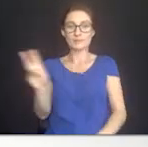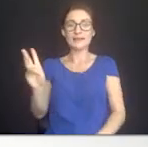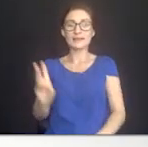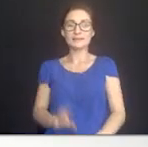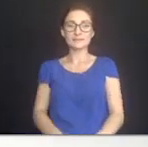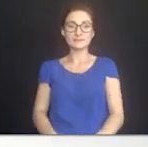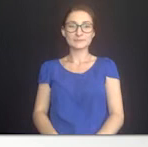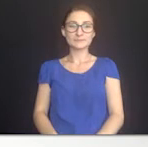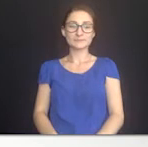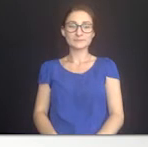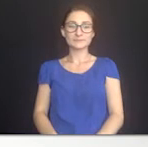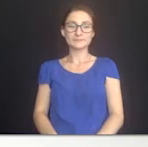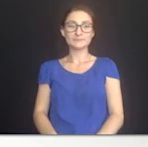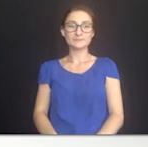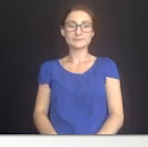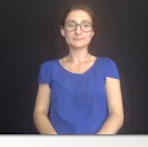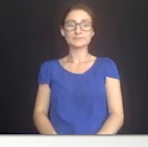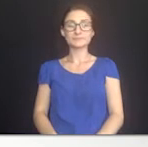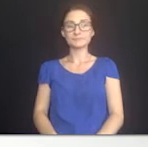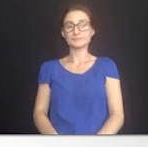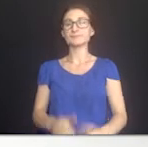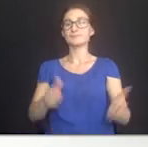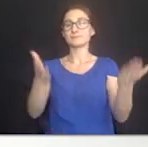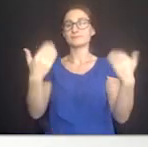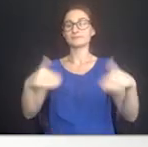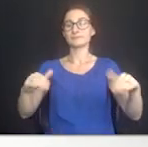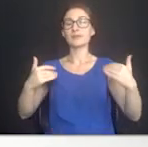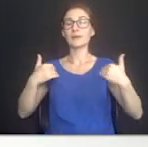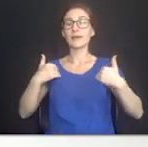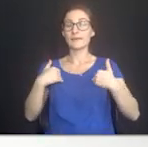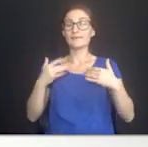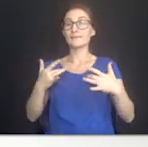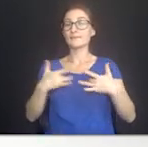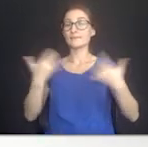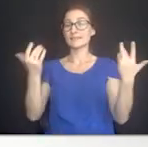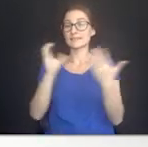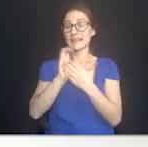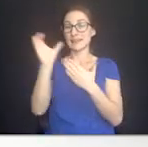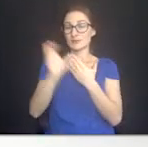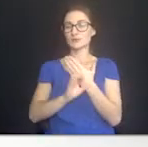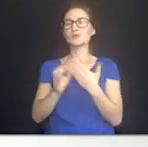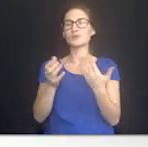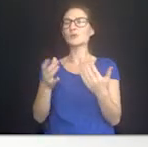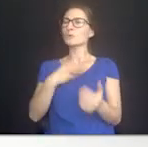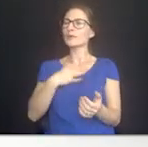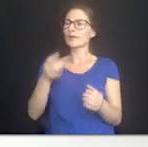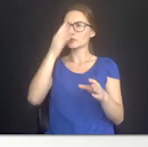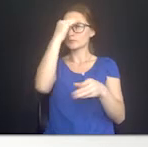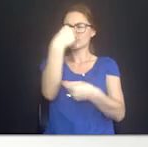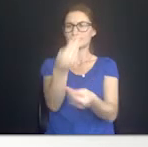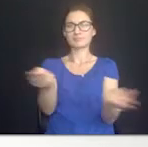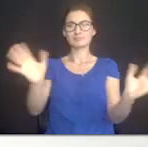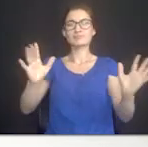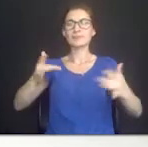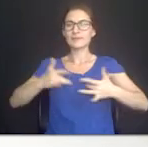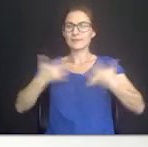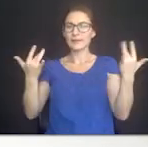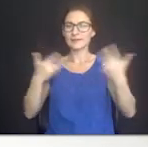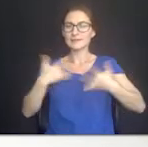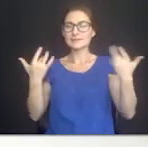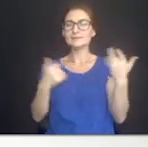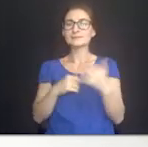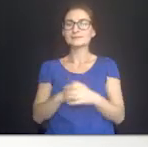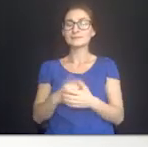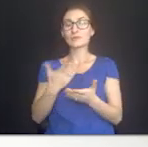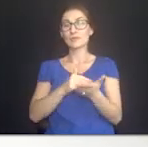with disabilities. And then we also have an events calendar because we like to let everybody know there are things happening all the time